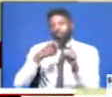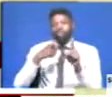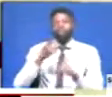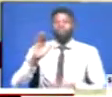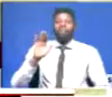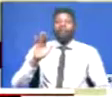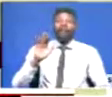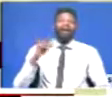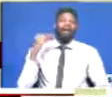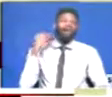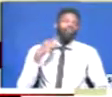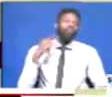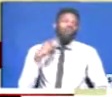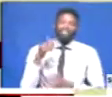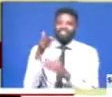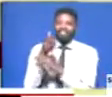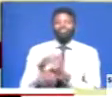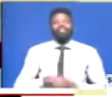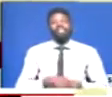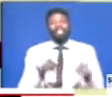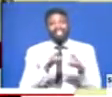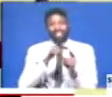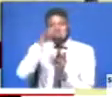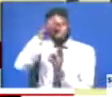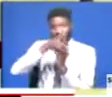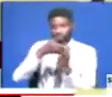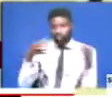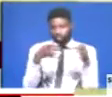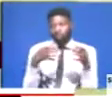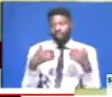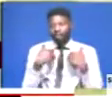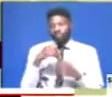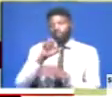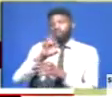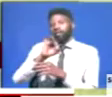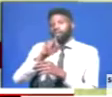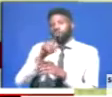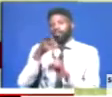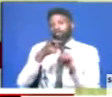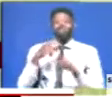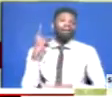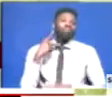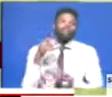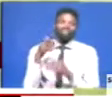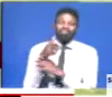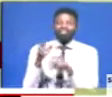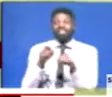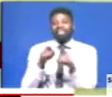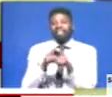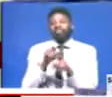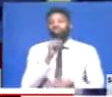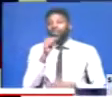backline. In the midfield department, the club has signed Eric Mata from Kariobangi Sharks and the 18-year-old